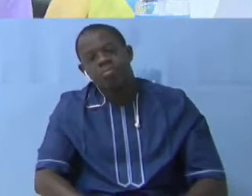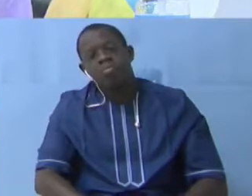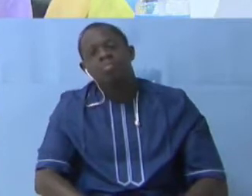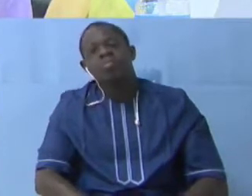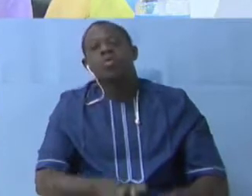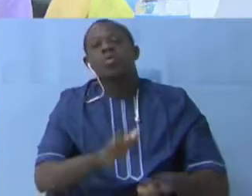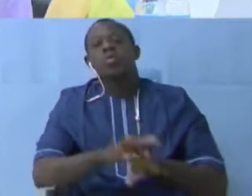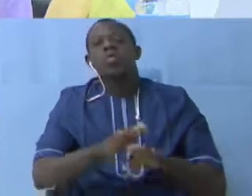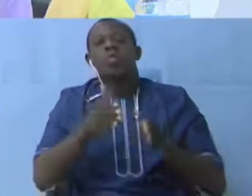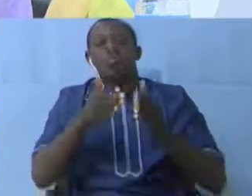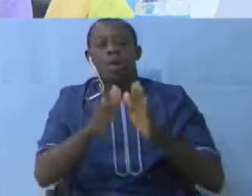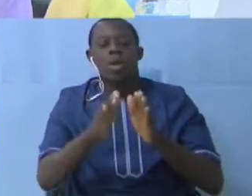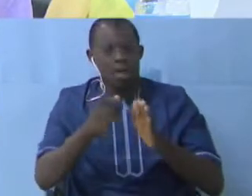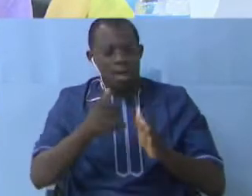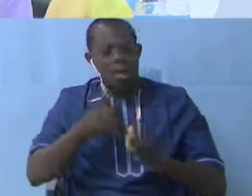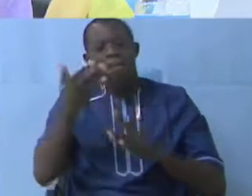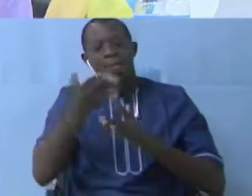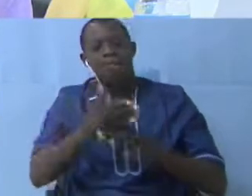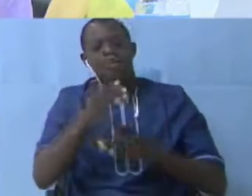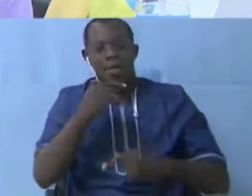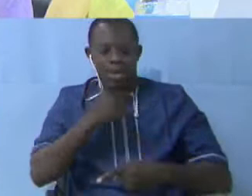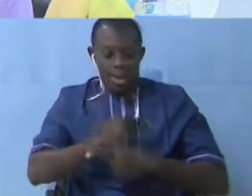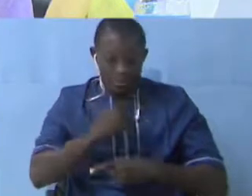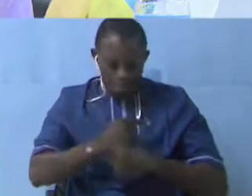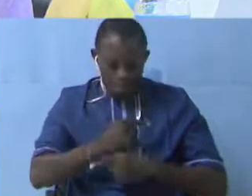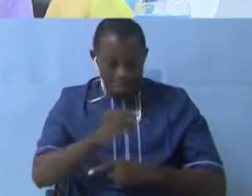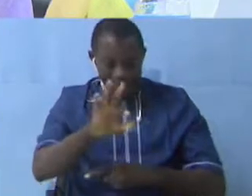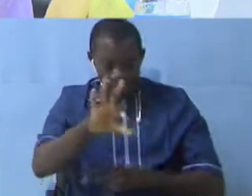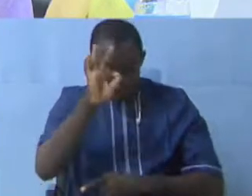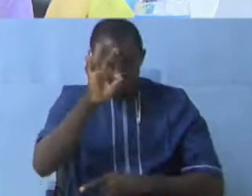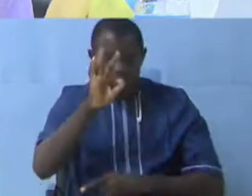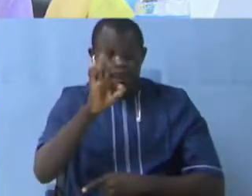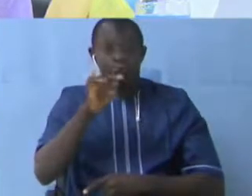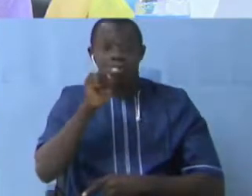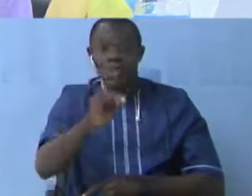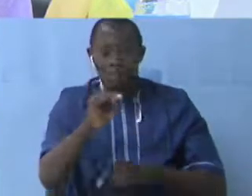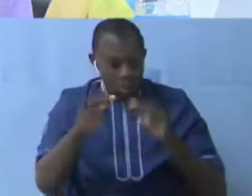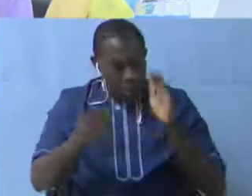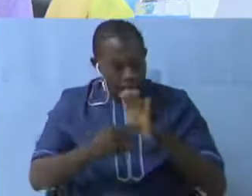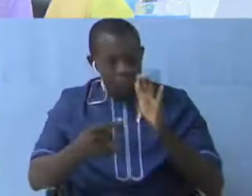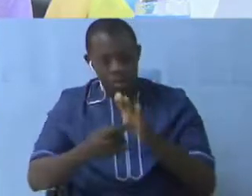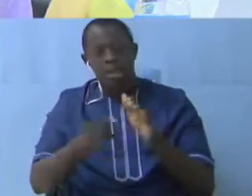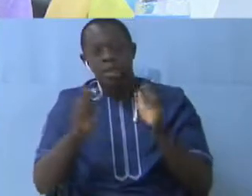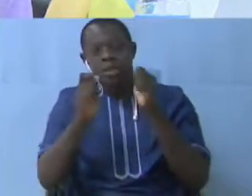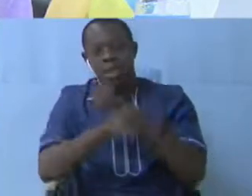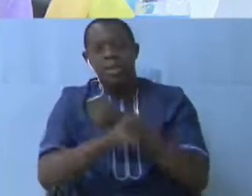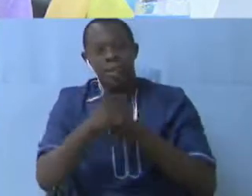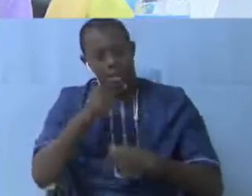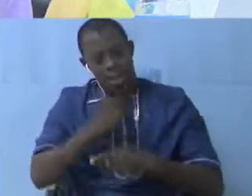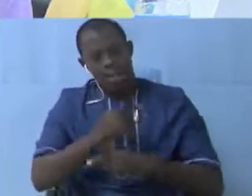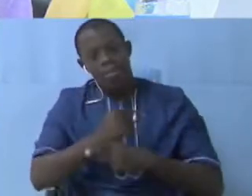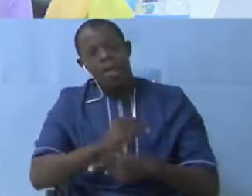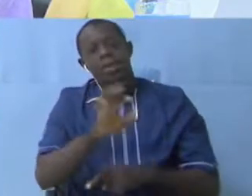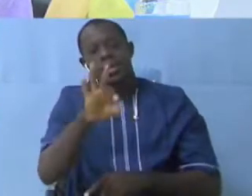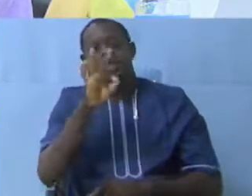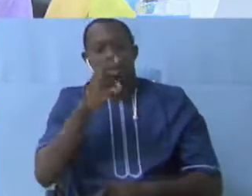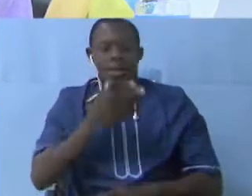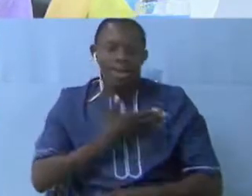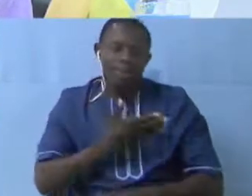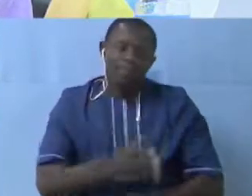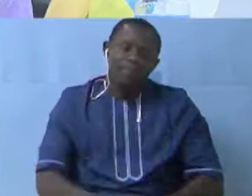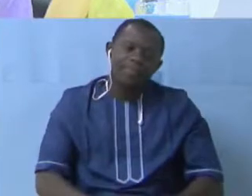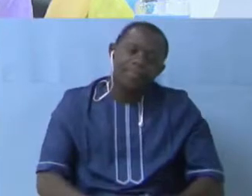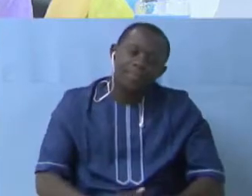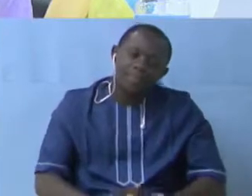I believe that Gambia decided for this important change. waaye nag ci wàllu jëm kanam yaakaar naa Gambie dogaloon nañ